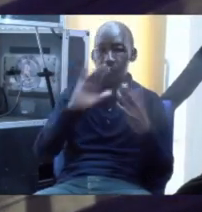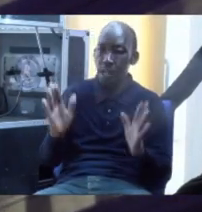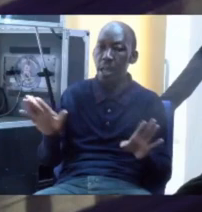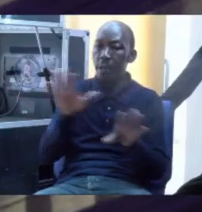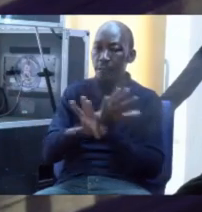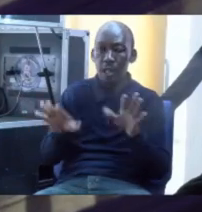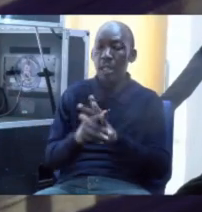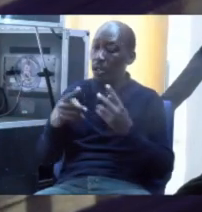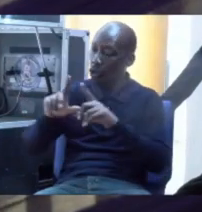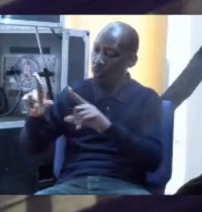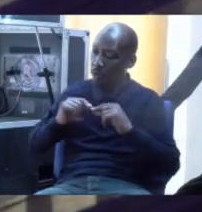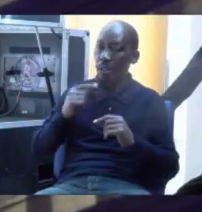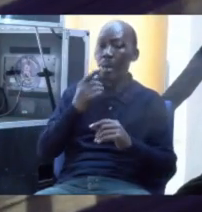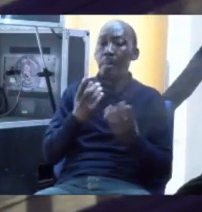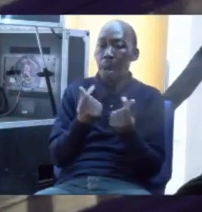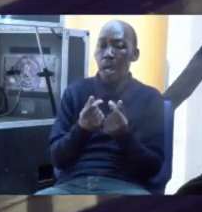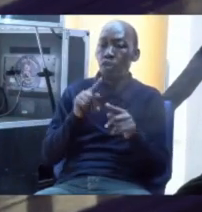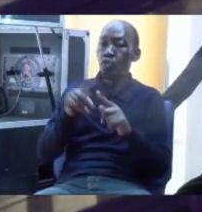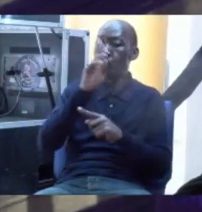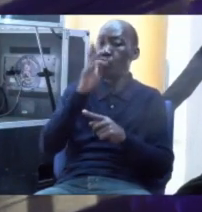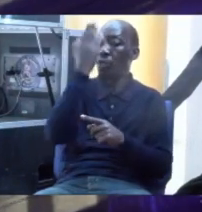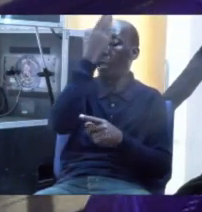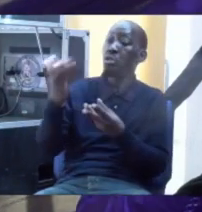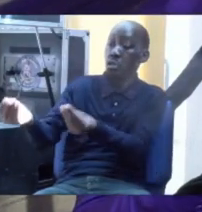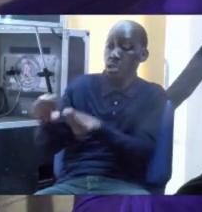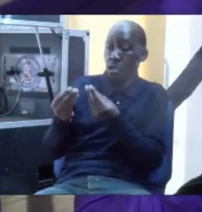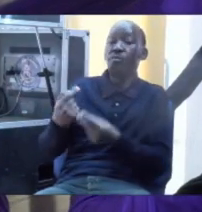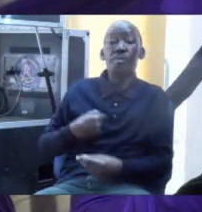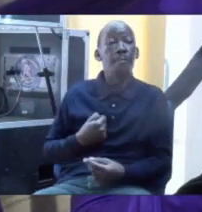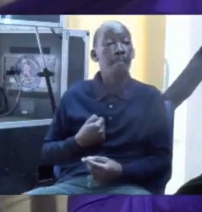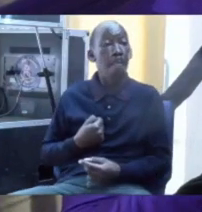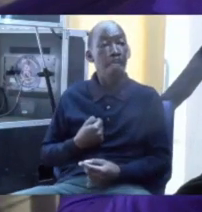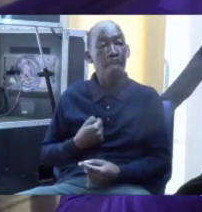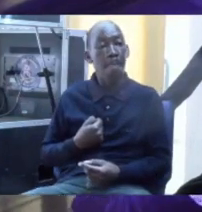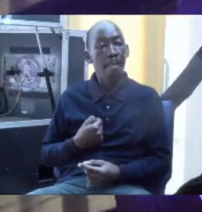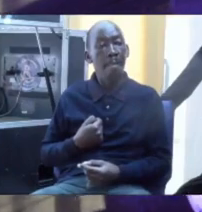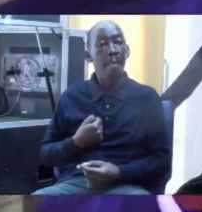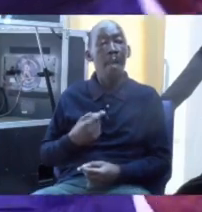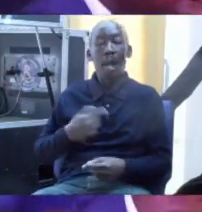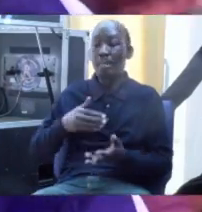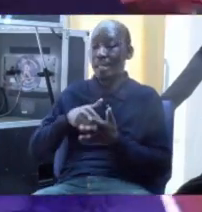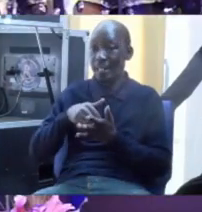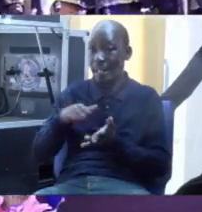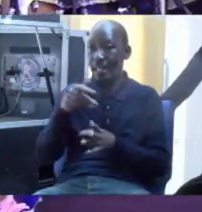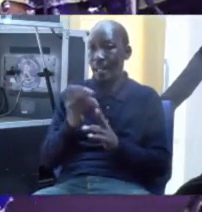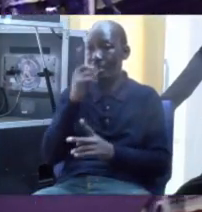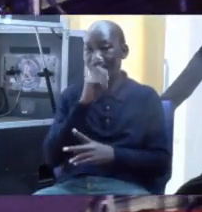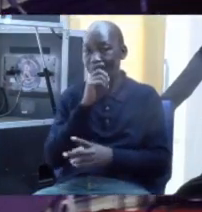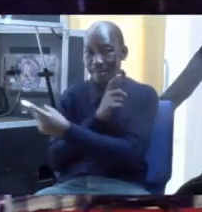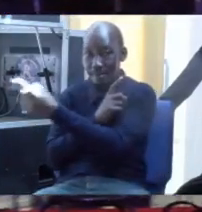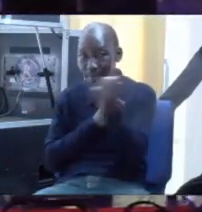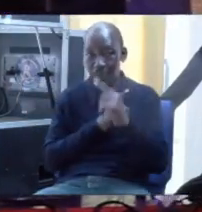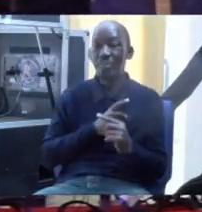And they told me, even money to spend they gave me. Hata pesa au matumizi wakanipa. I'm sensing some jealousy here. Aha, can I talk to the one on this